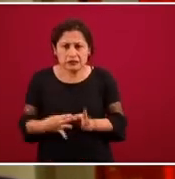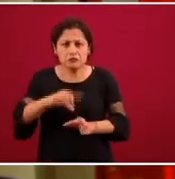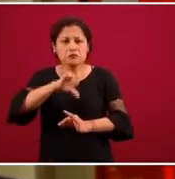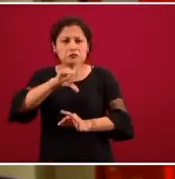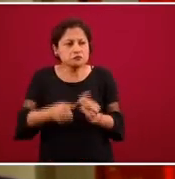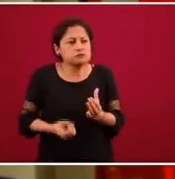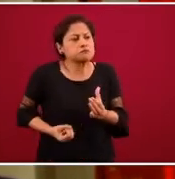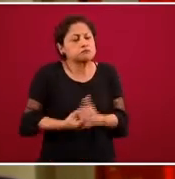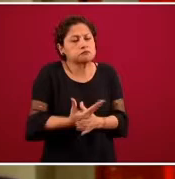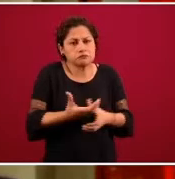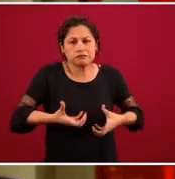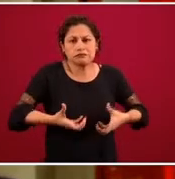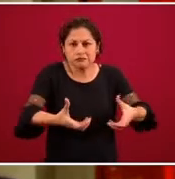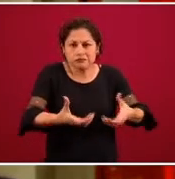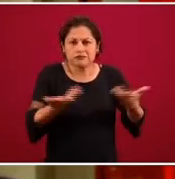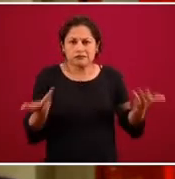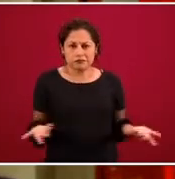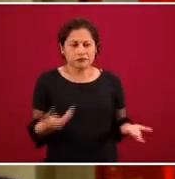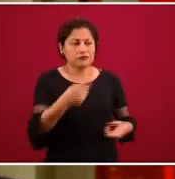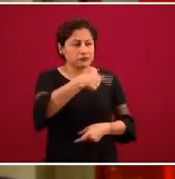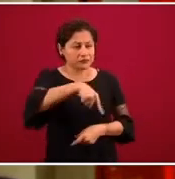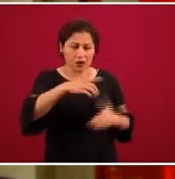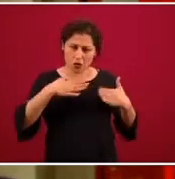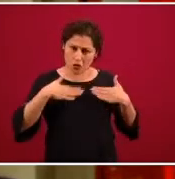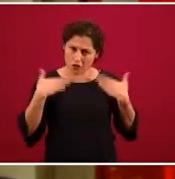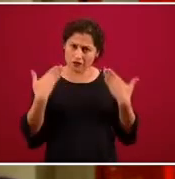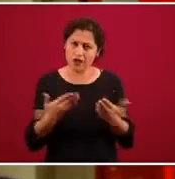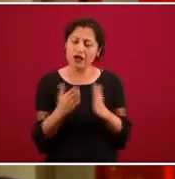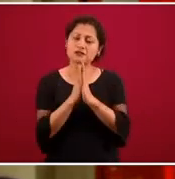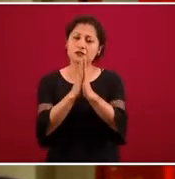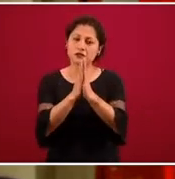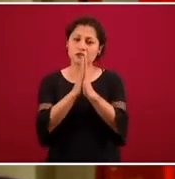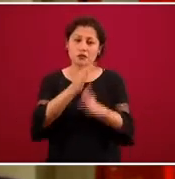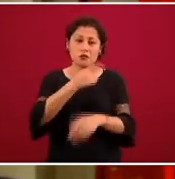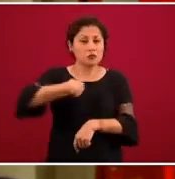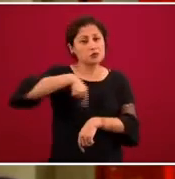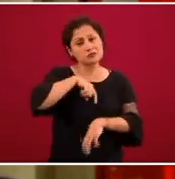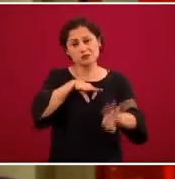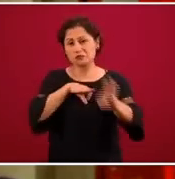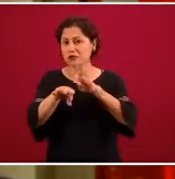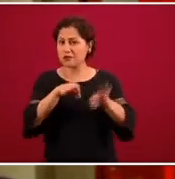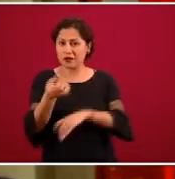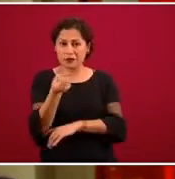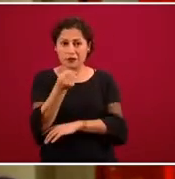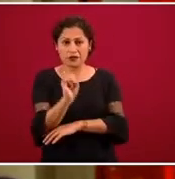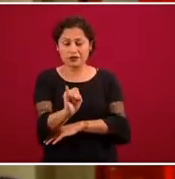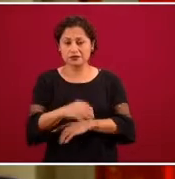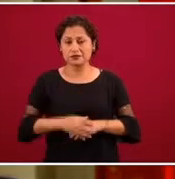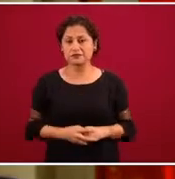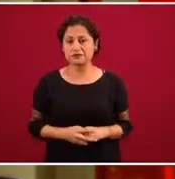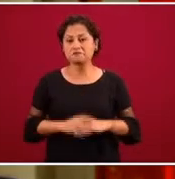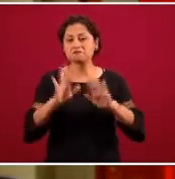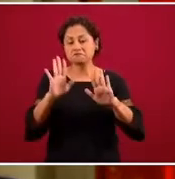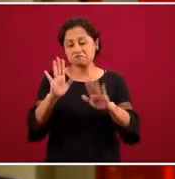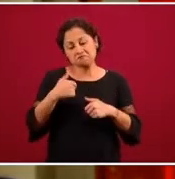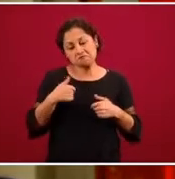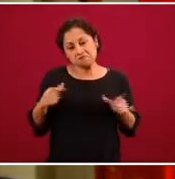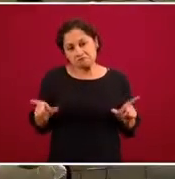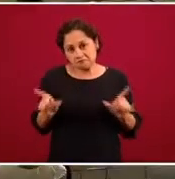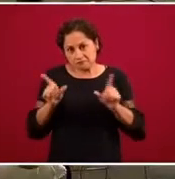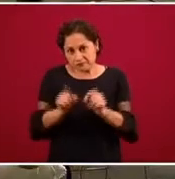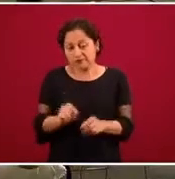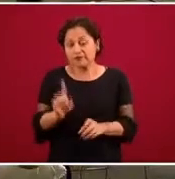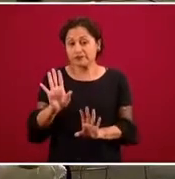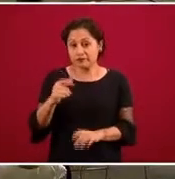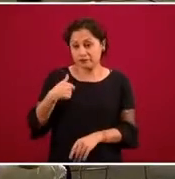our professions. Now, with that, I will be ending. And I would say, Dr. Lopez